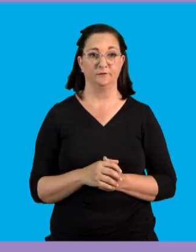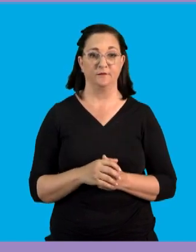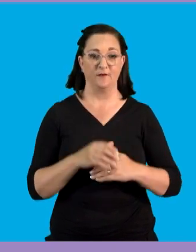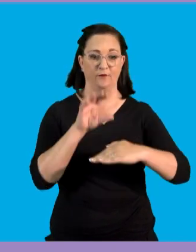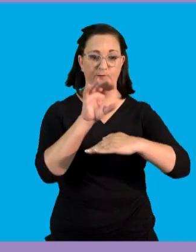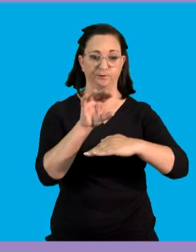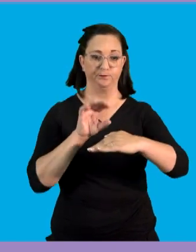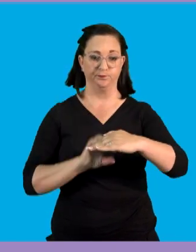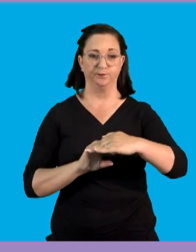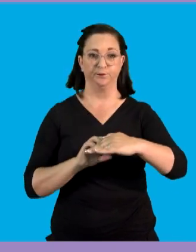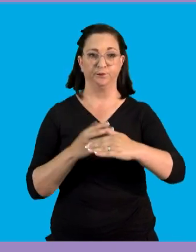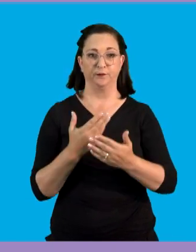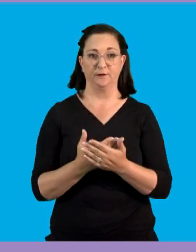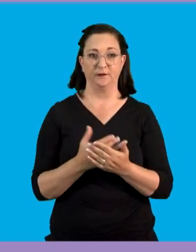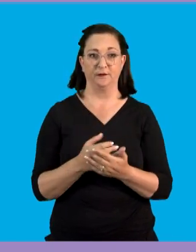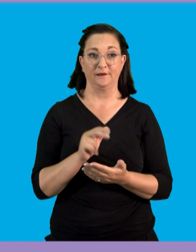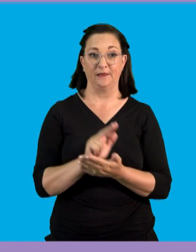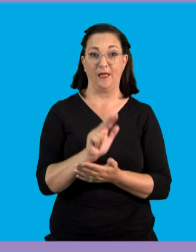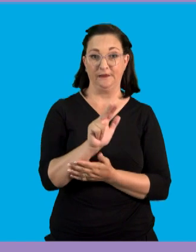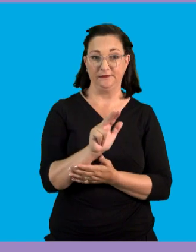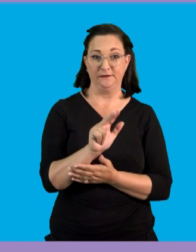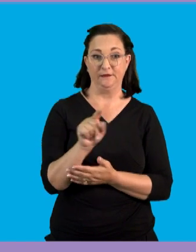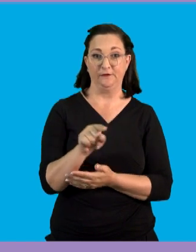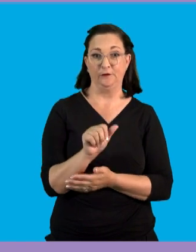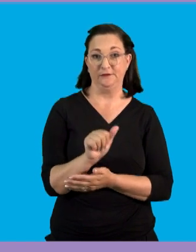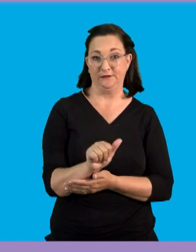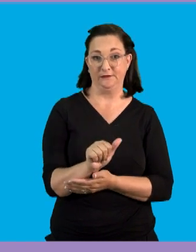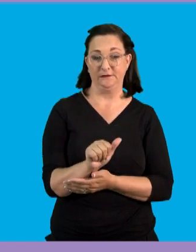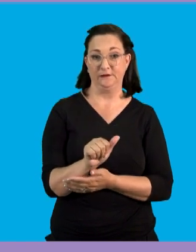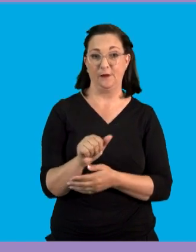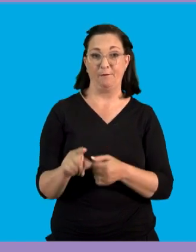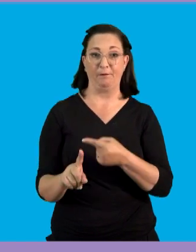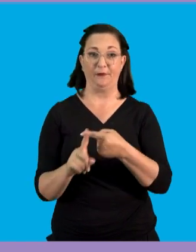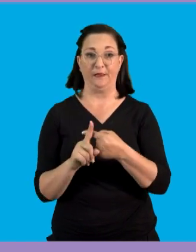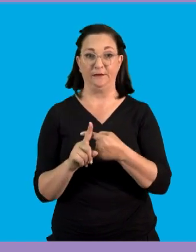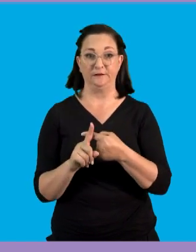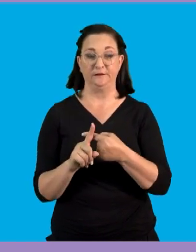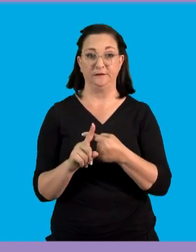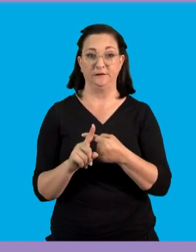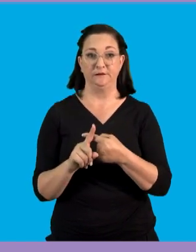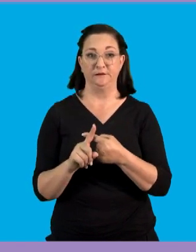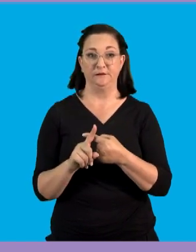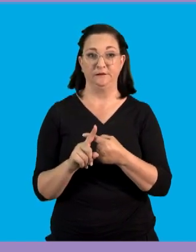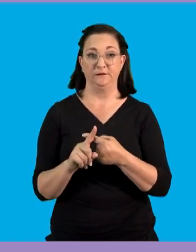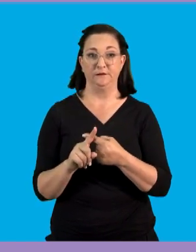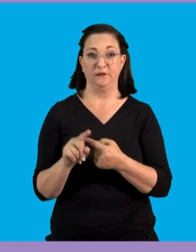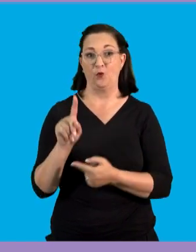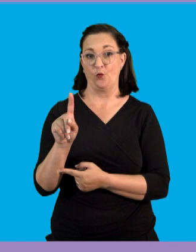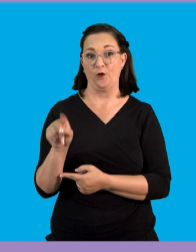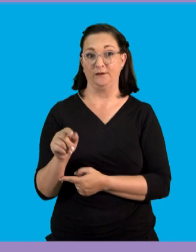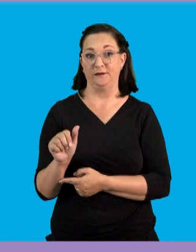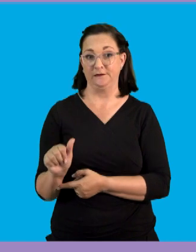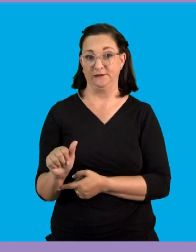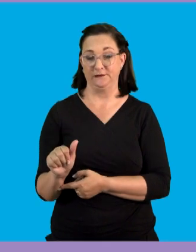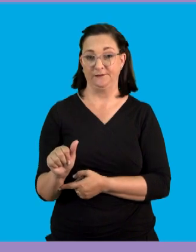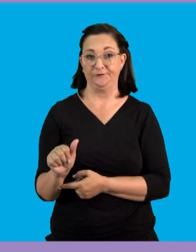into 2 common fractions. If we say 18/6 plus